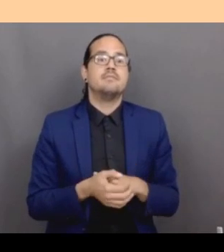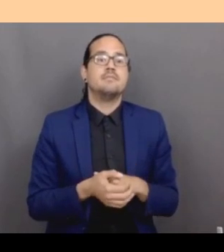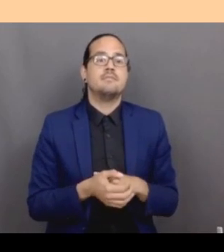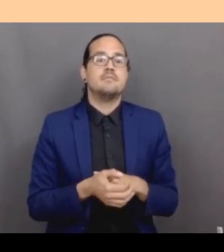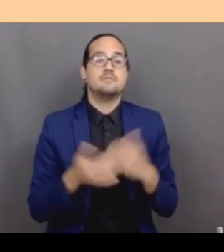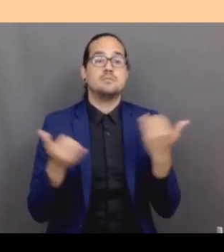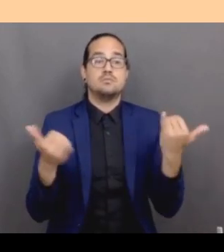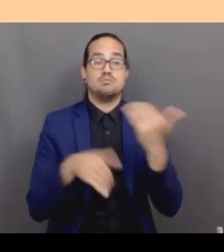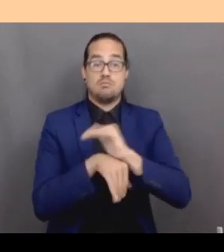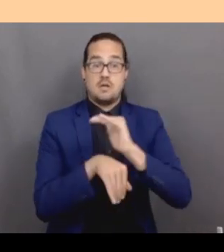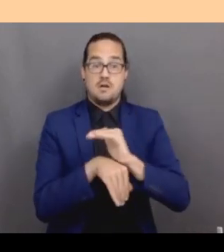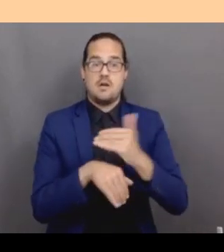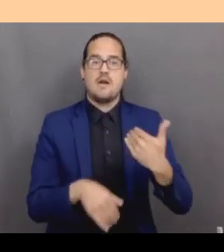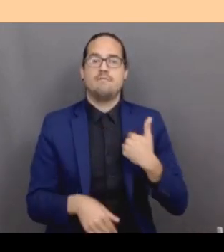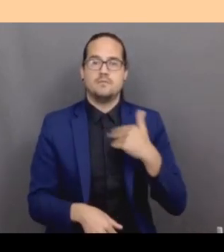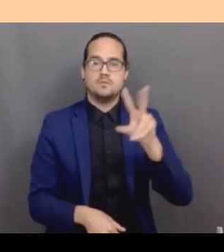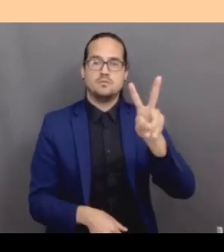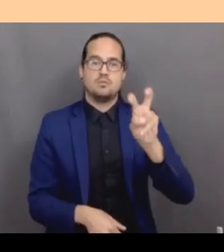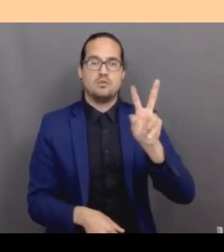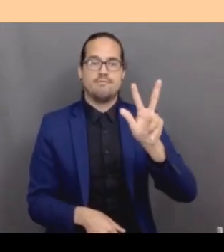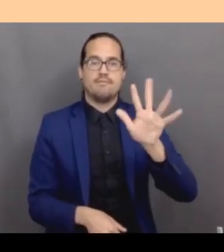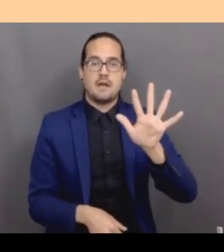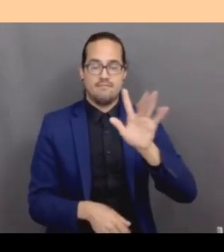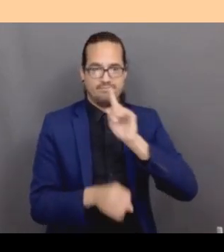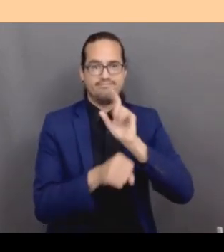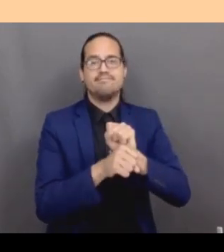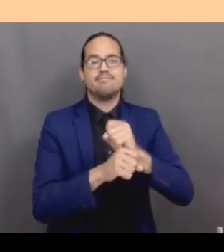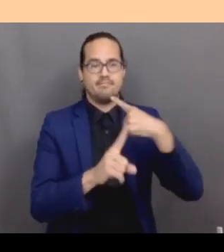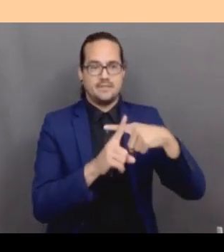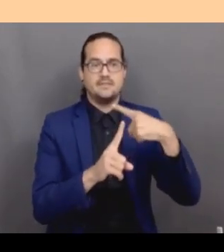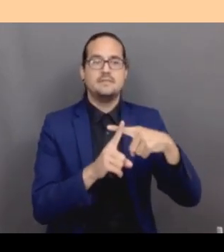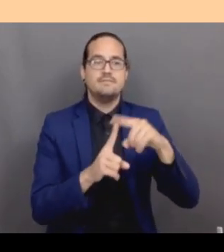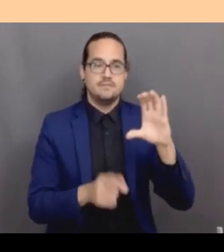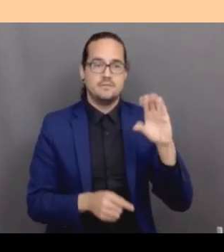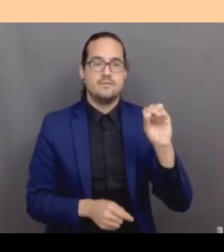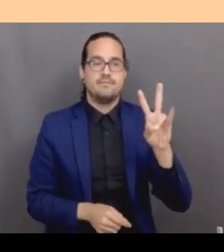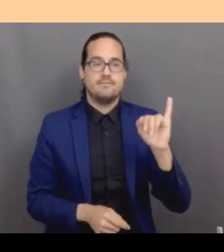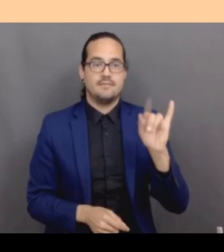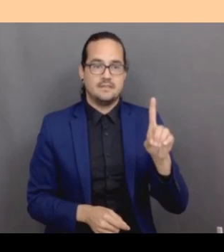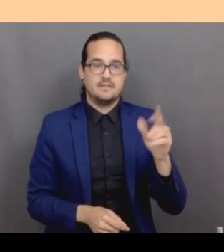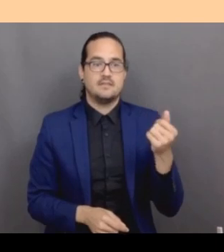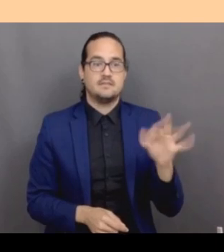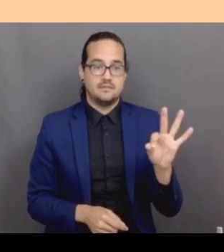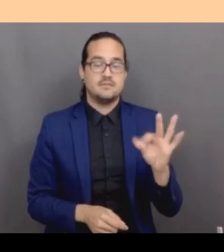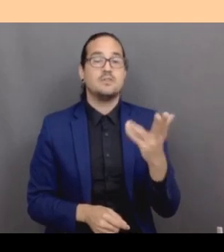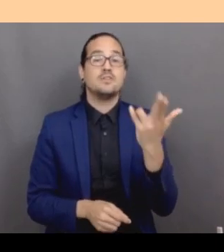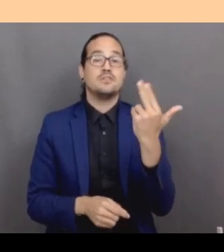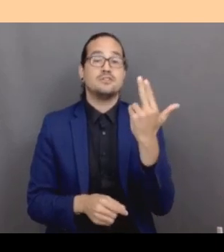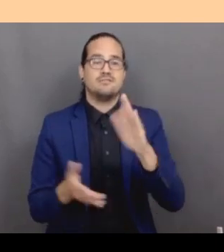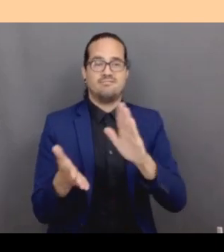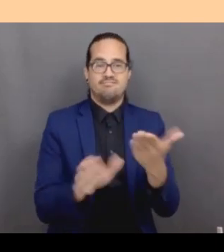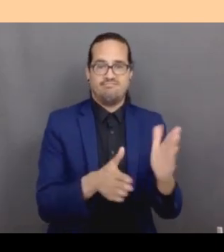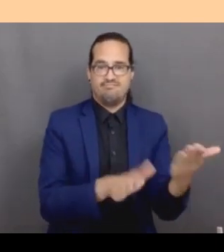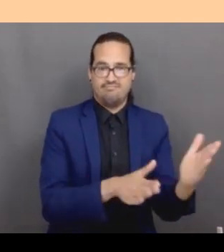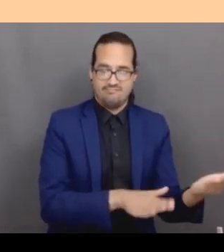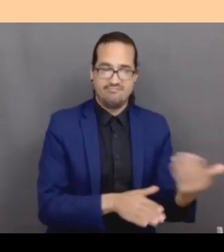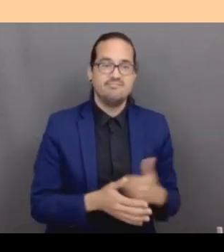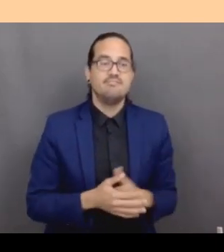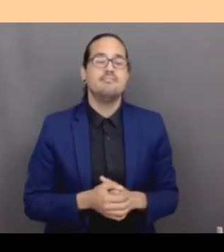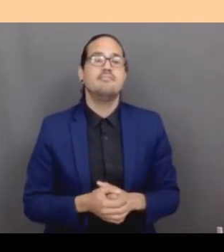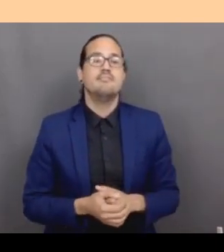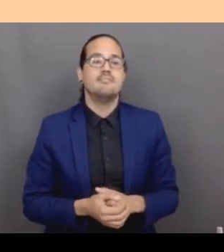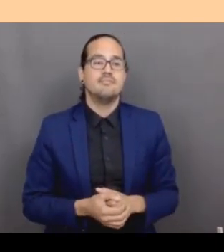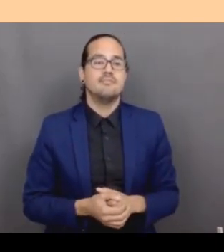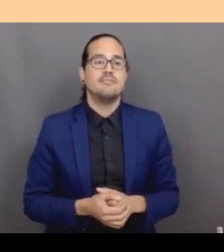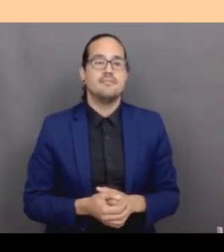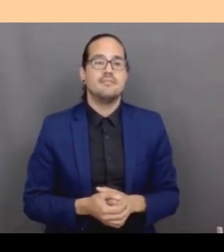than 13 deaths. The good news is that we are seeing people recover. Our nurses contact every individual who's tested positive,